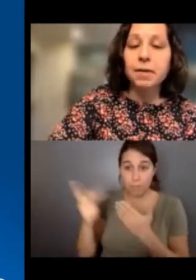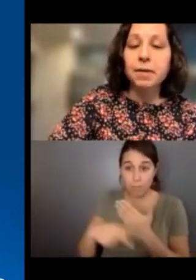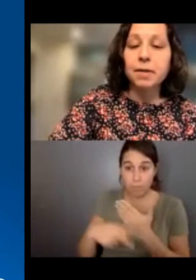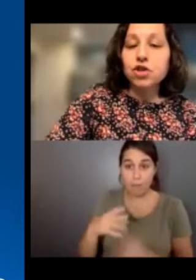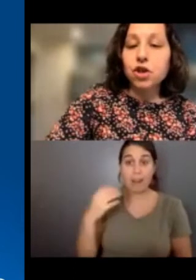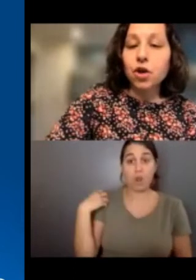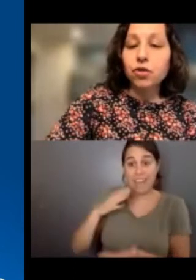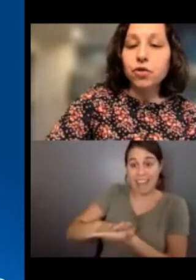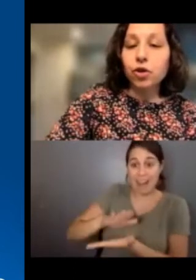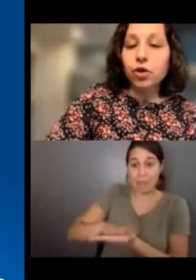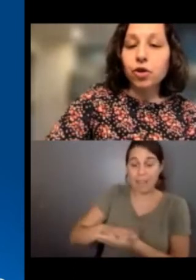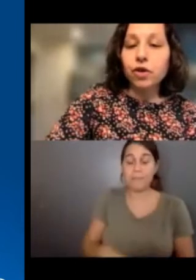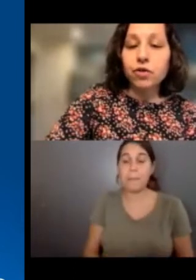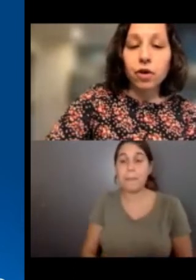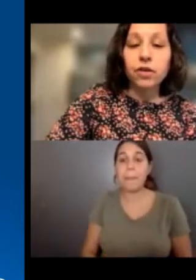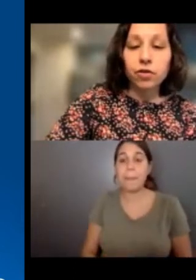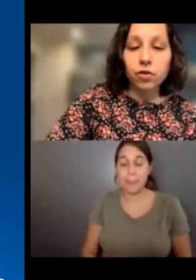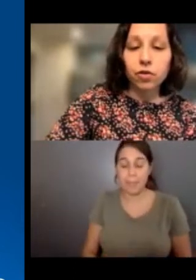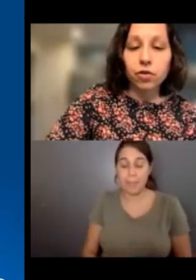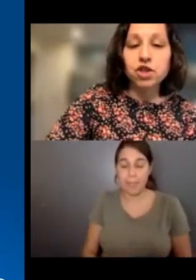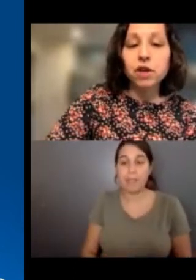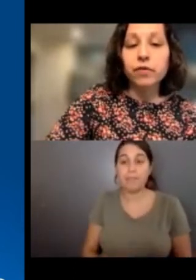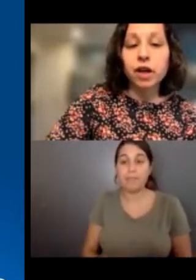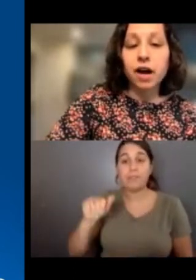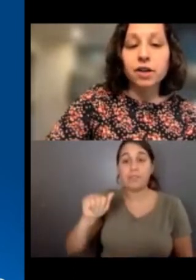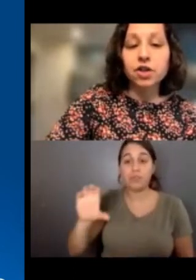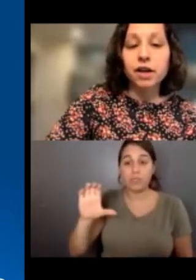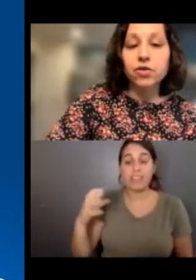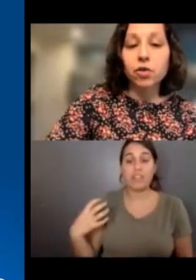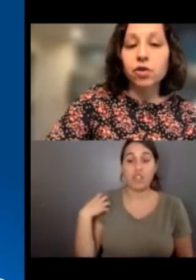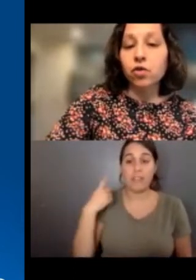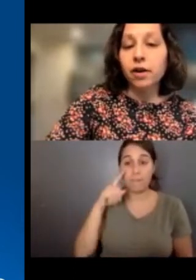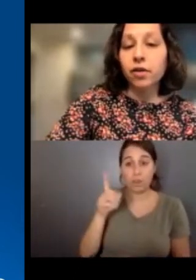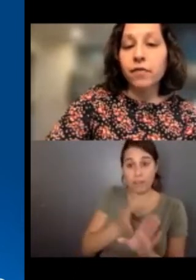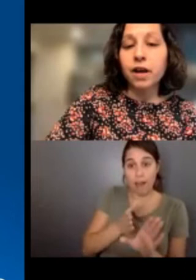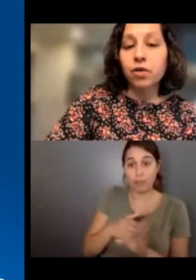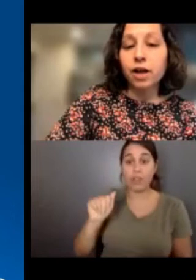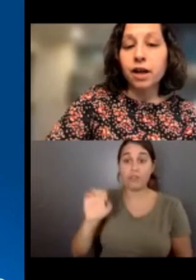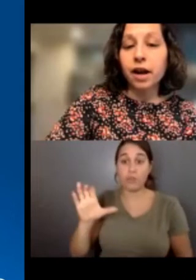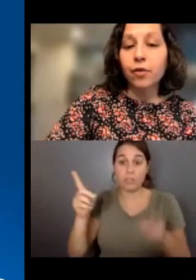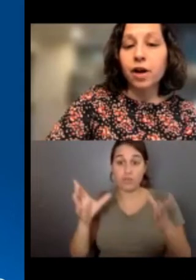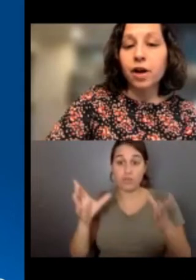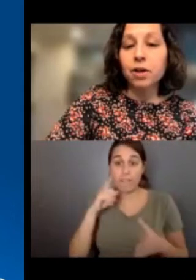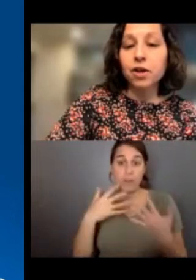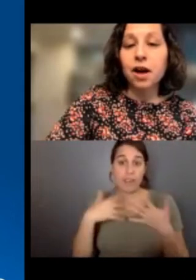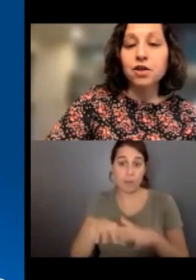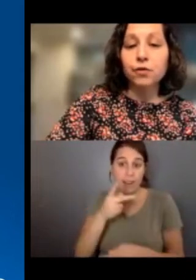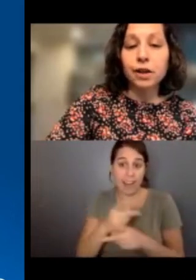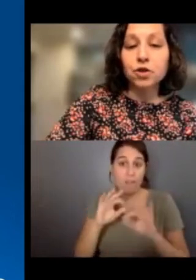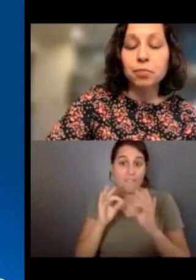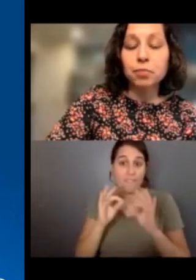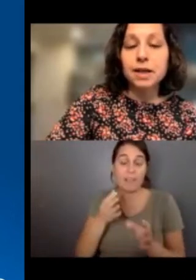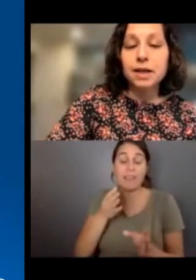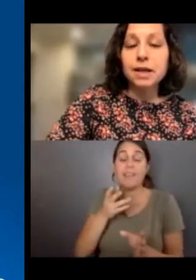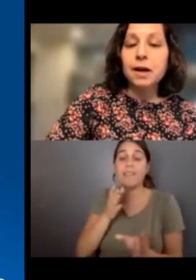Academy. She also serves as Associate Chief of Psychology and Associate Director of the Integrated Care Family Psychology